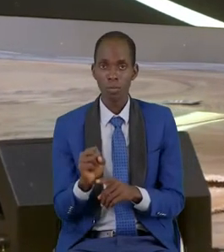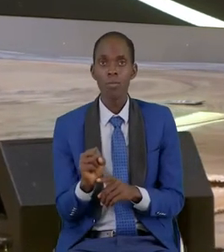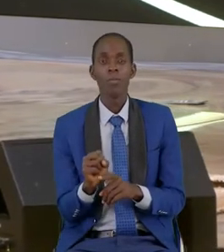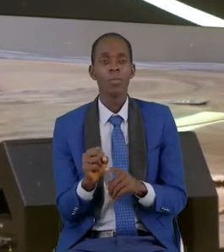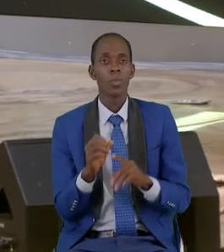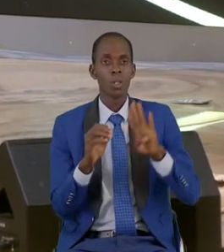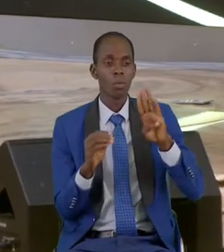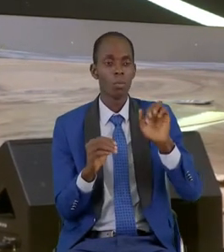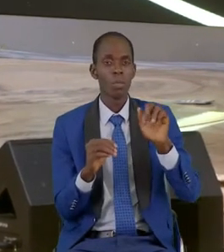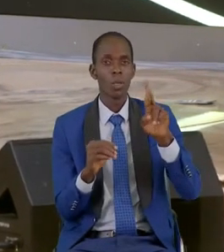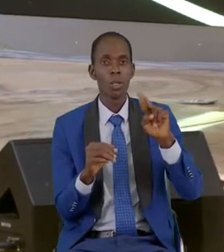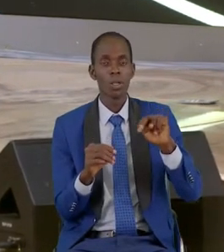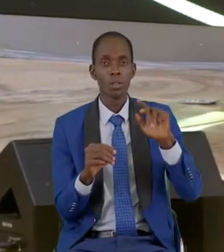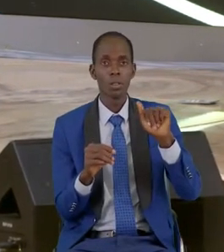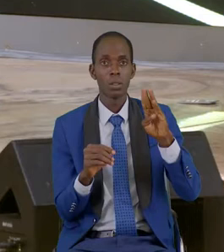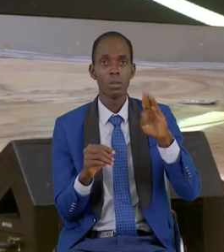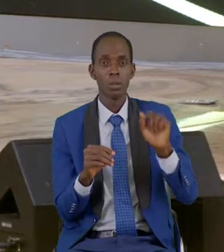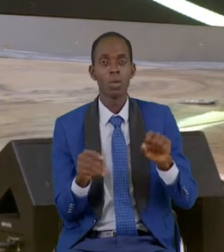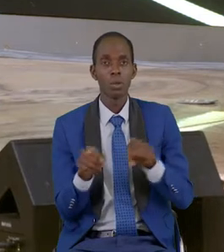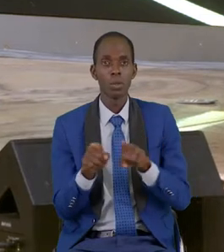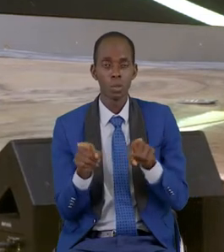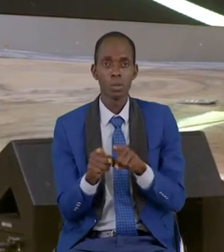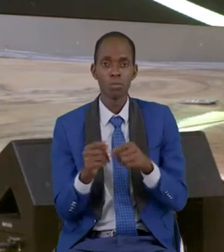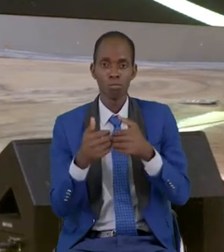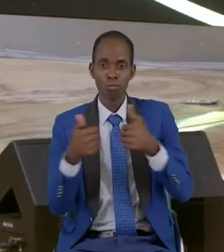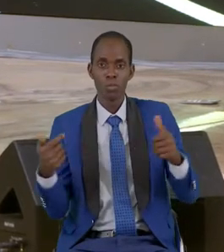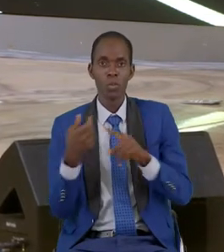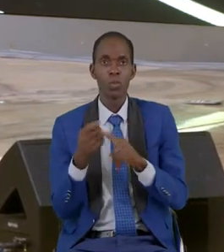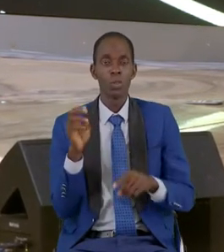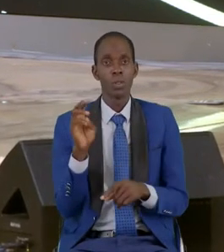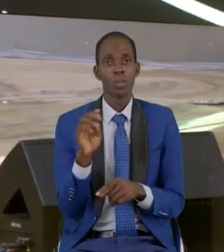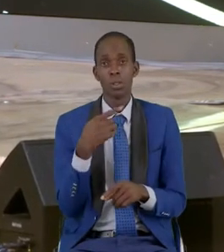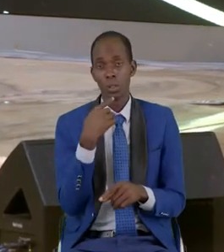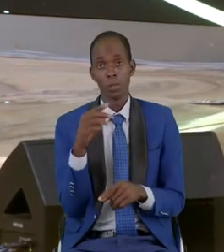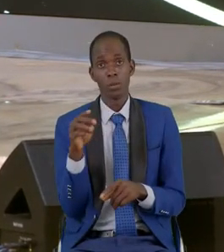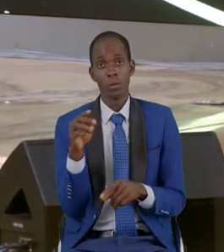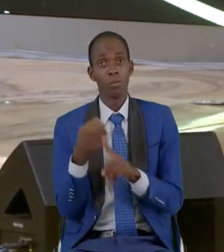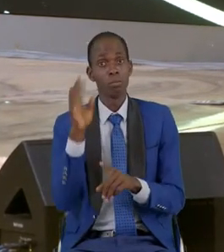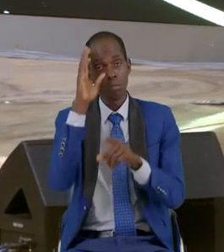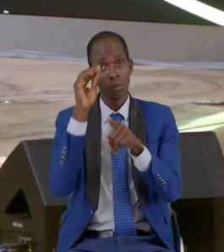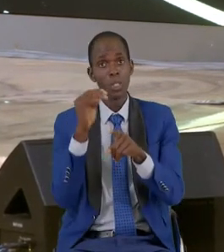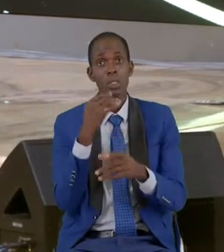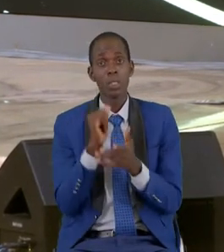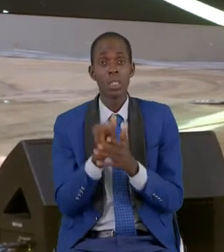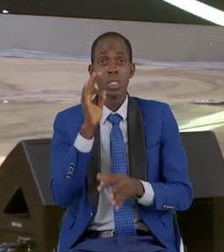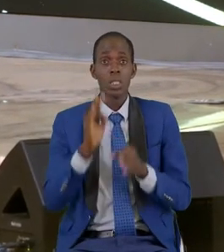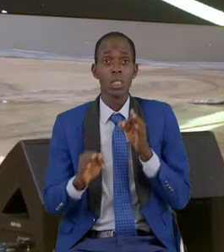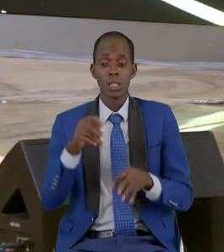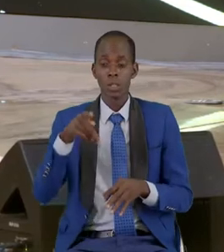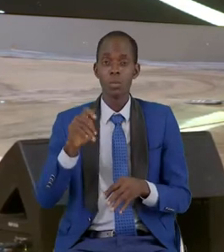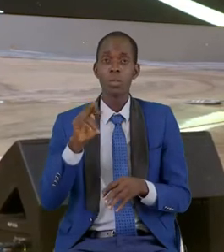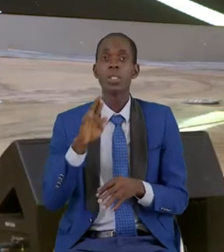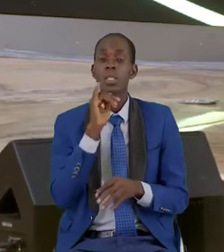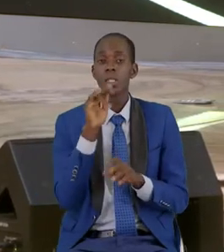also dissembled with him. And they said, if Peter is afraid of those people coming from Jerusalem, who am